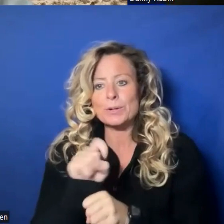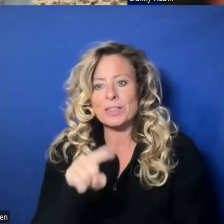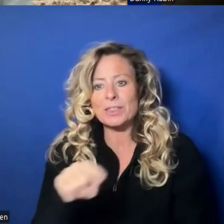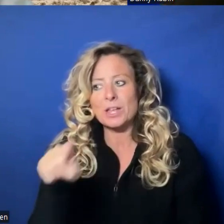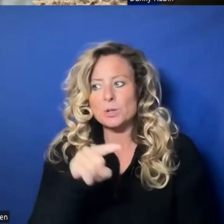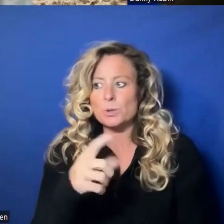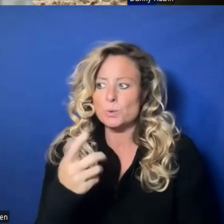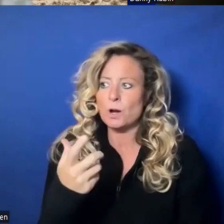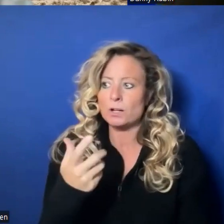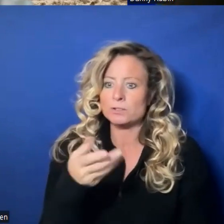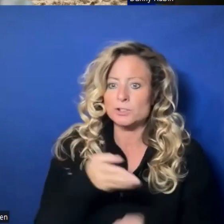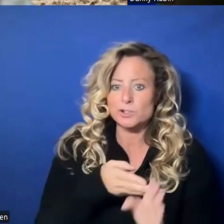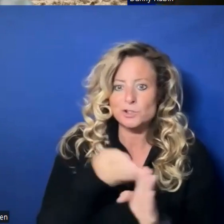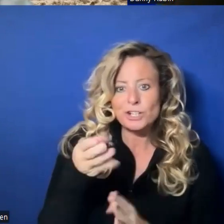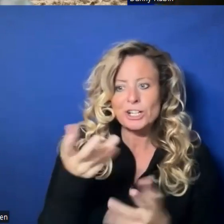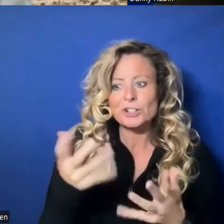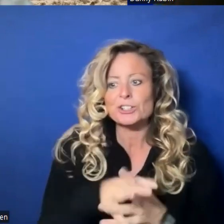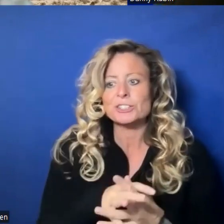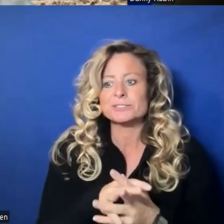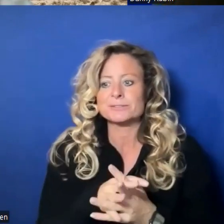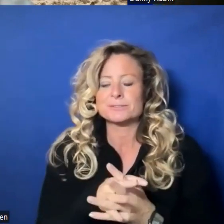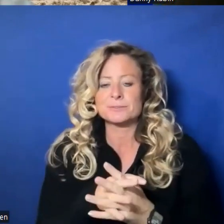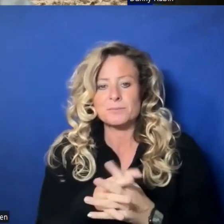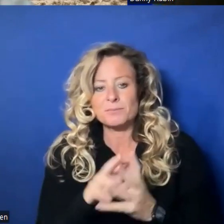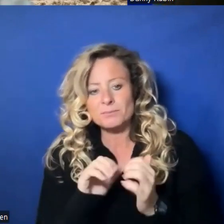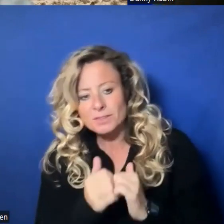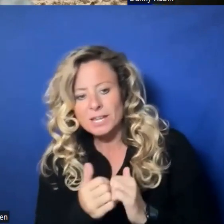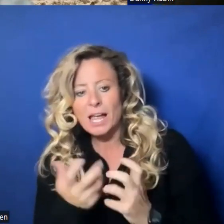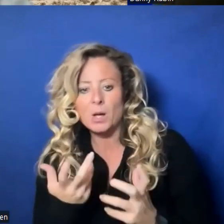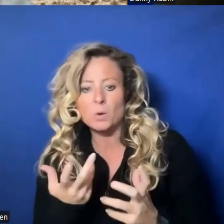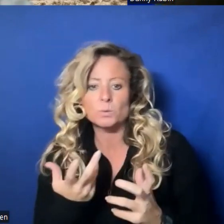of career a little bit, how you have gained